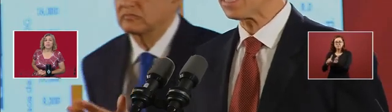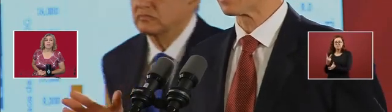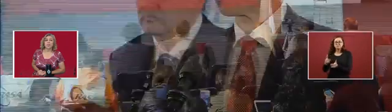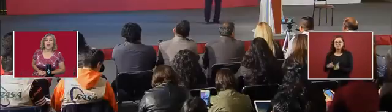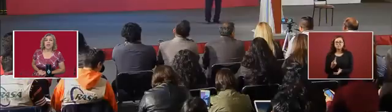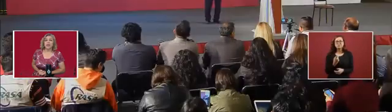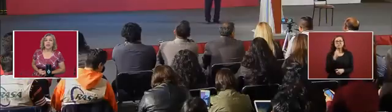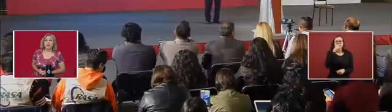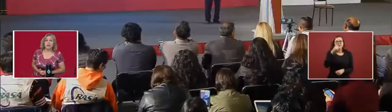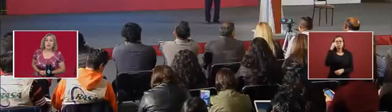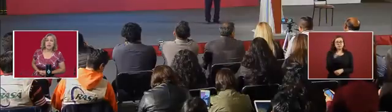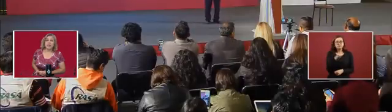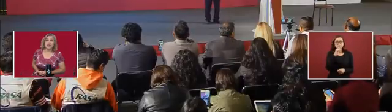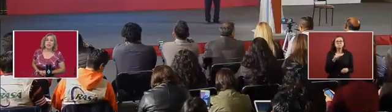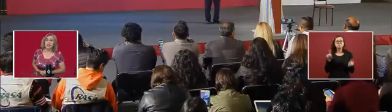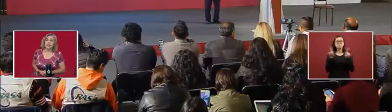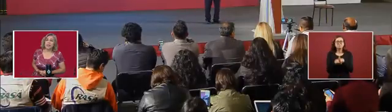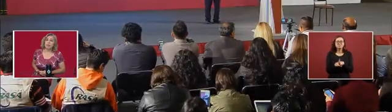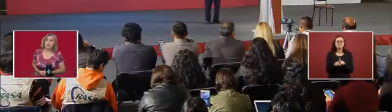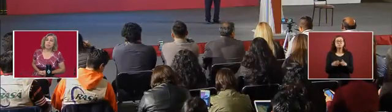is discussing the